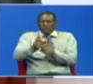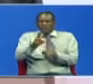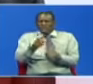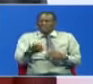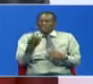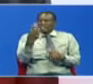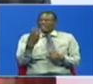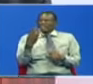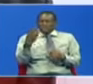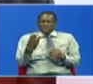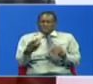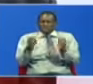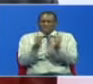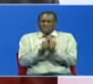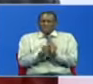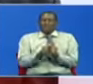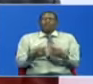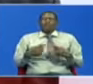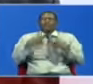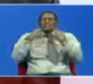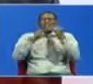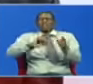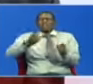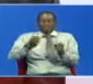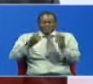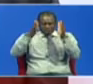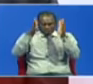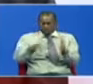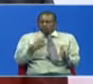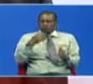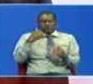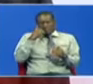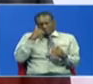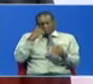we officially declared the first COVID-19 case in Kenya.